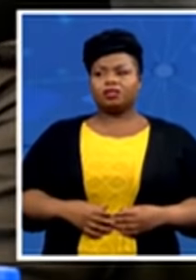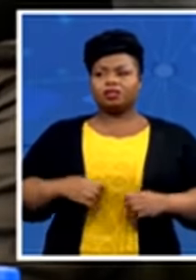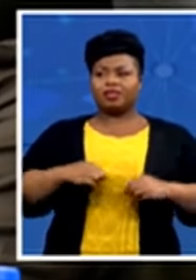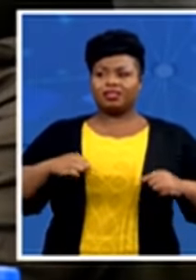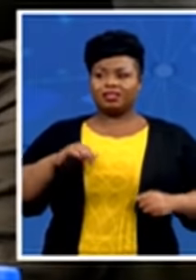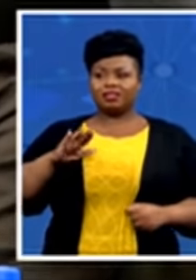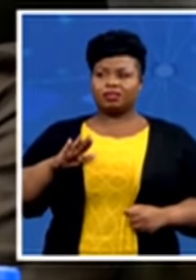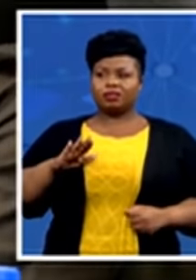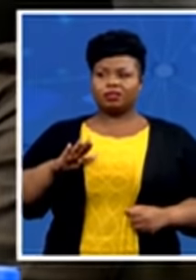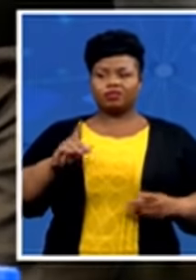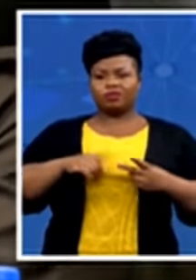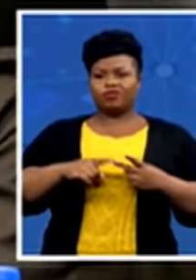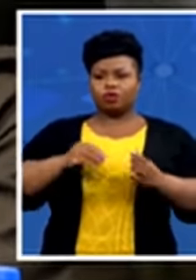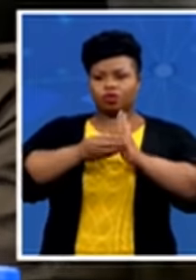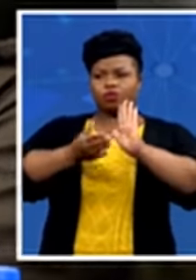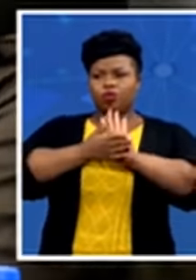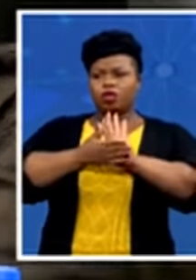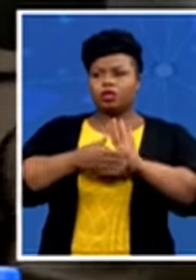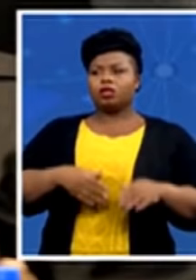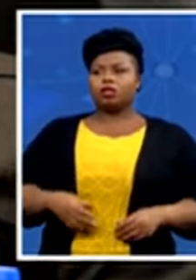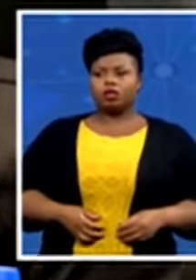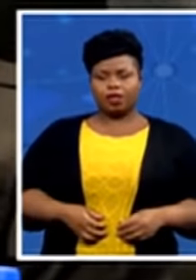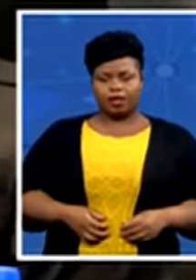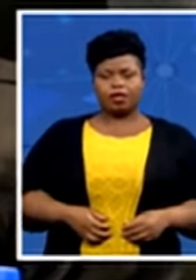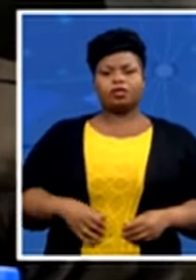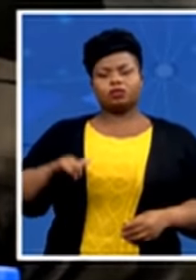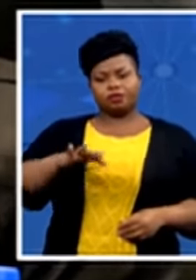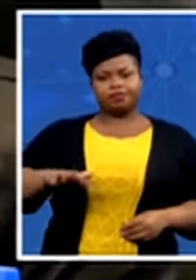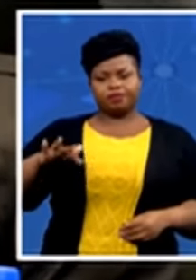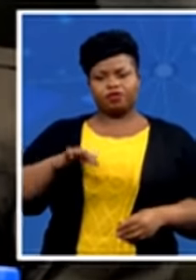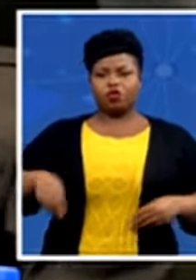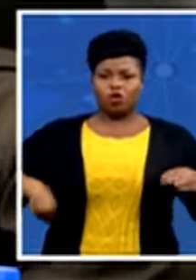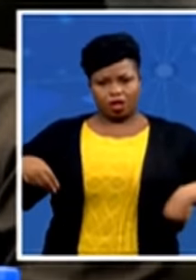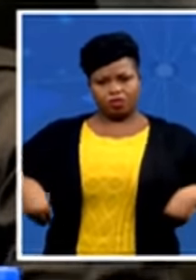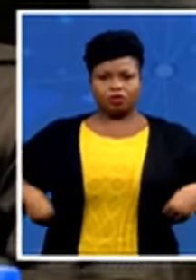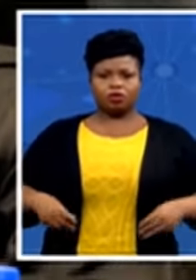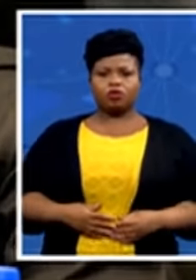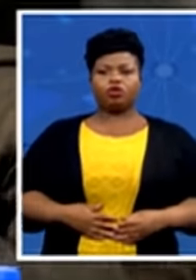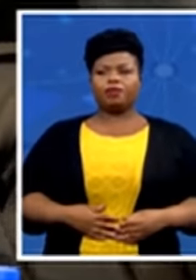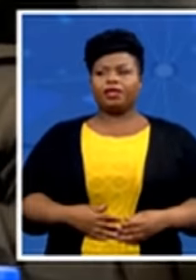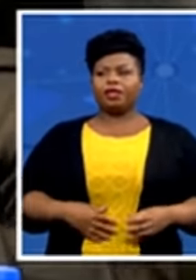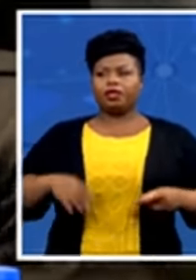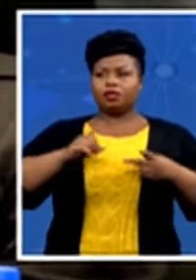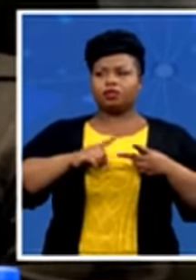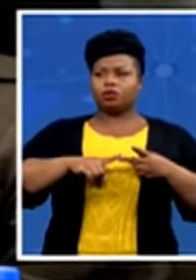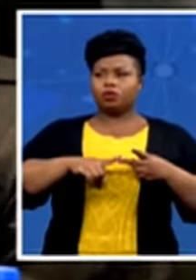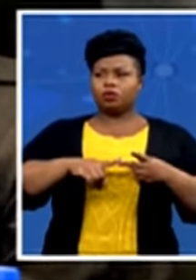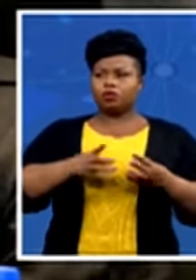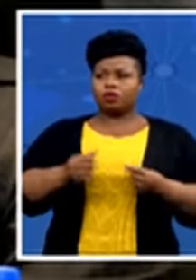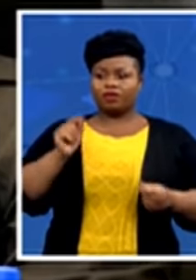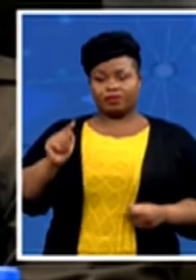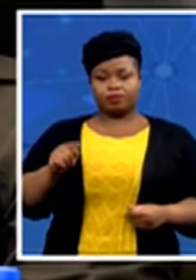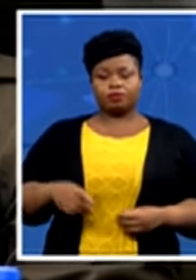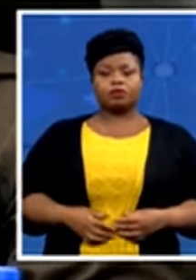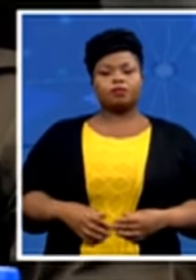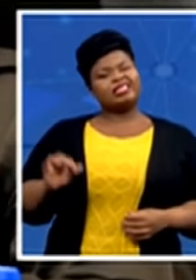that it is not contaminated with corruption, that's what we're going to address. Yes, it sounds like a collapse system